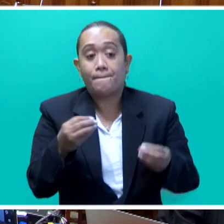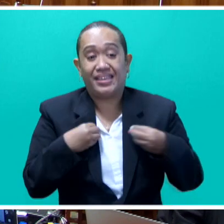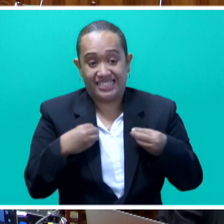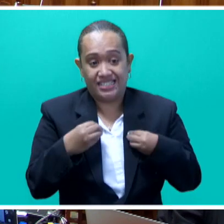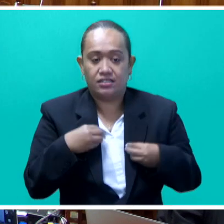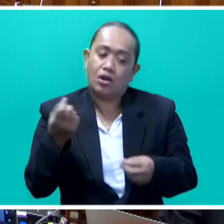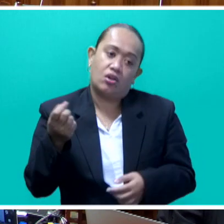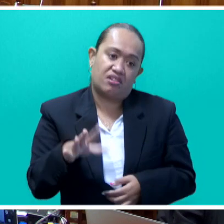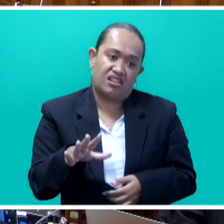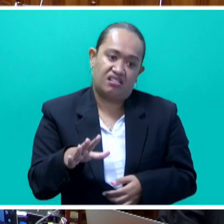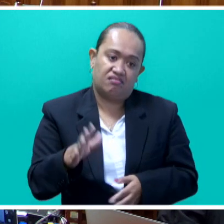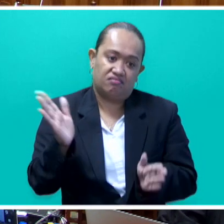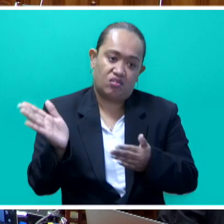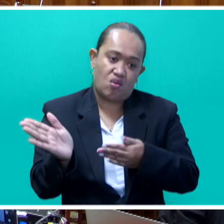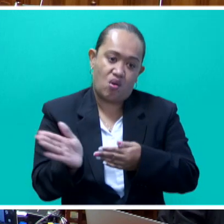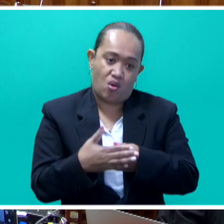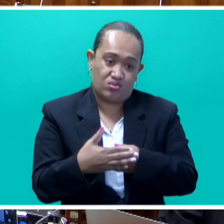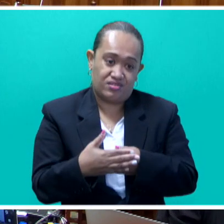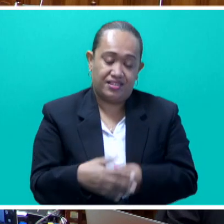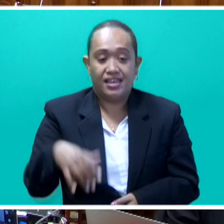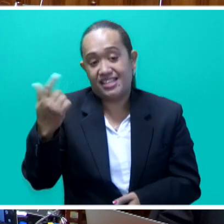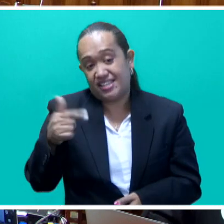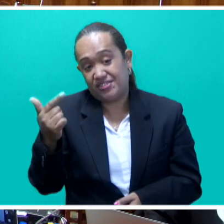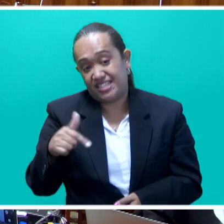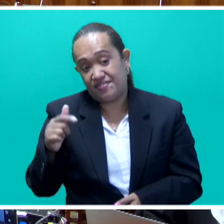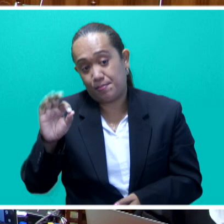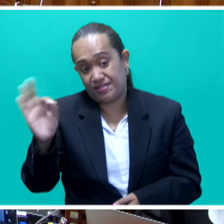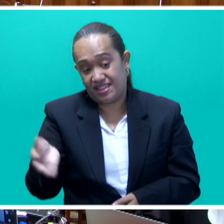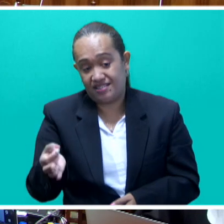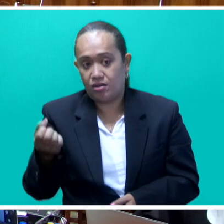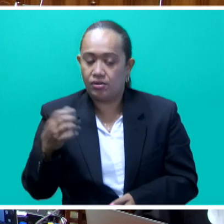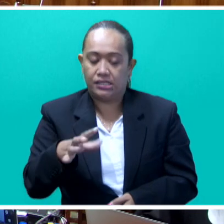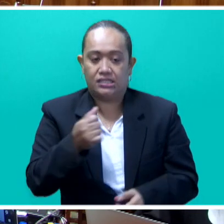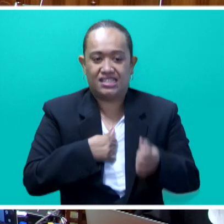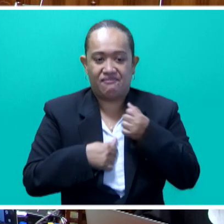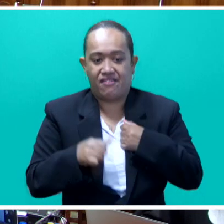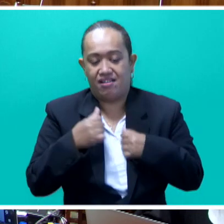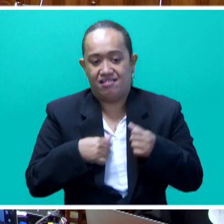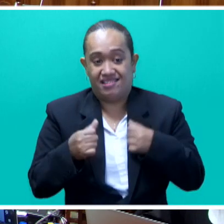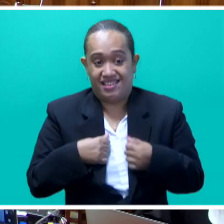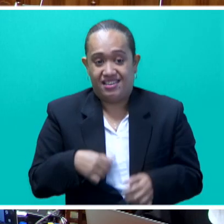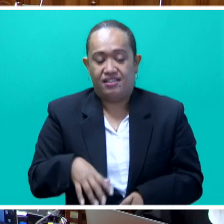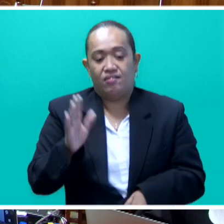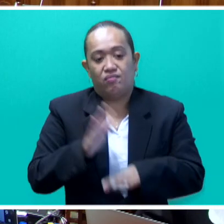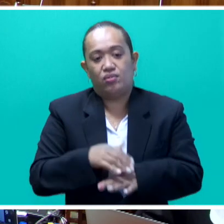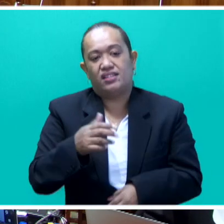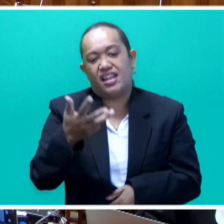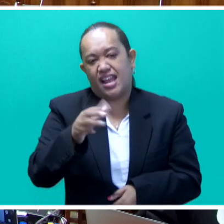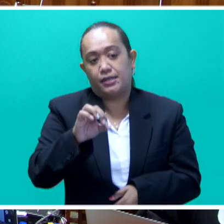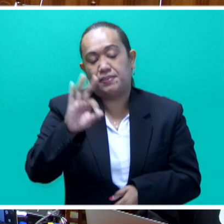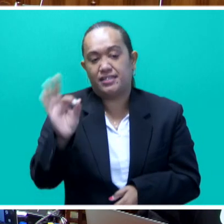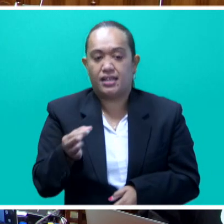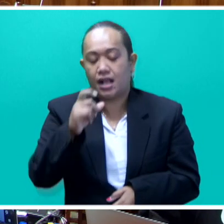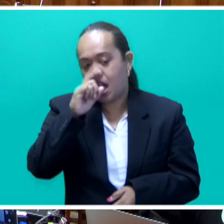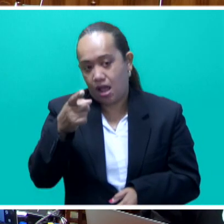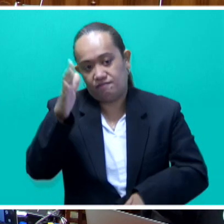hours. 77% have suffered more than 50% decline in revenue, and 90% were not able to diversify services.